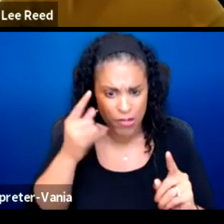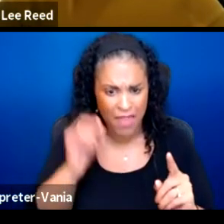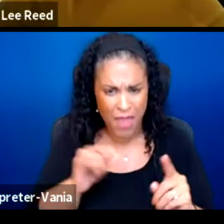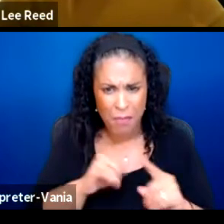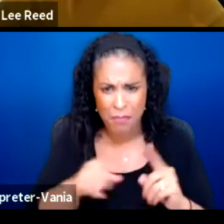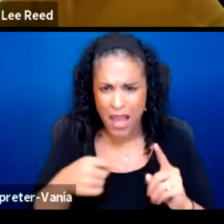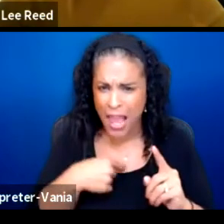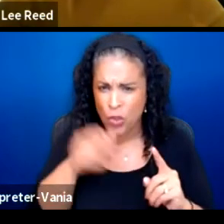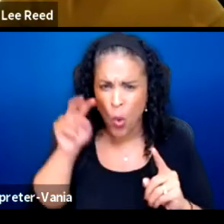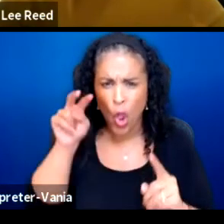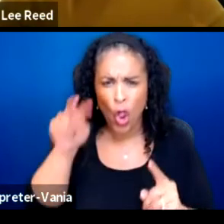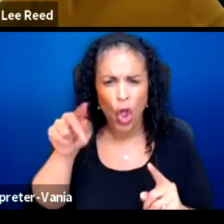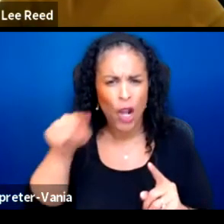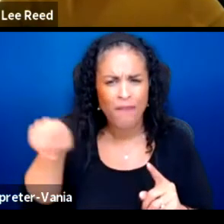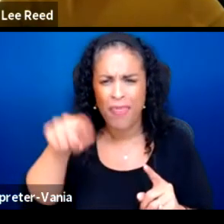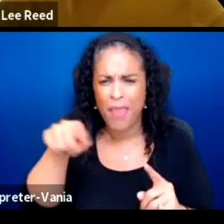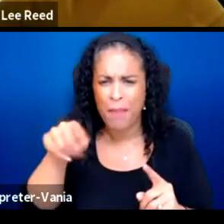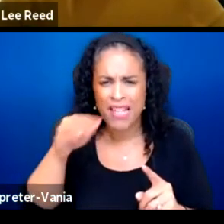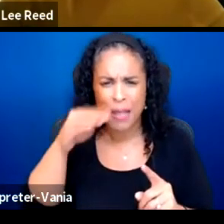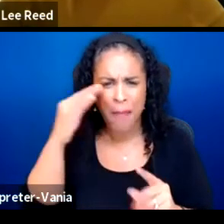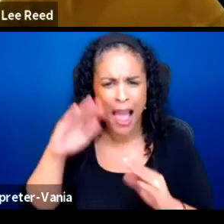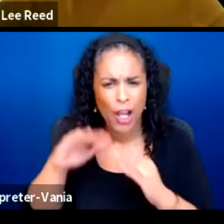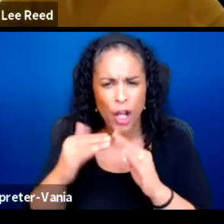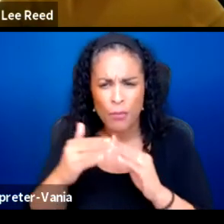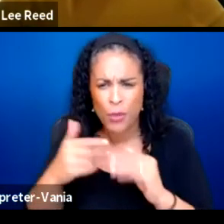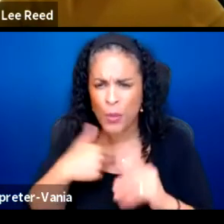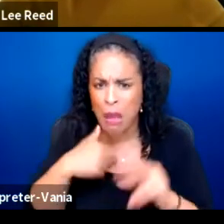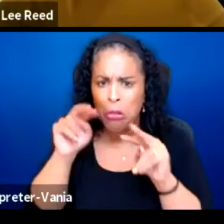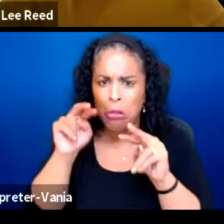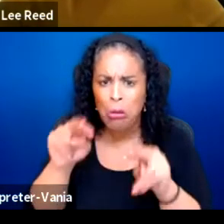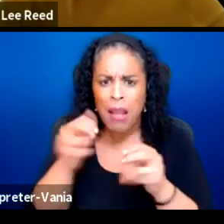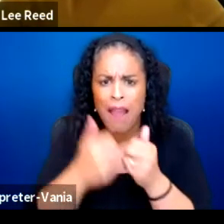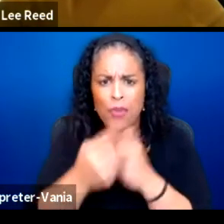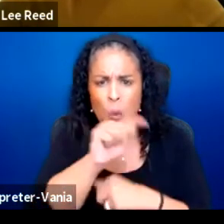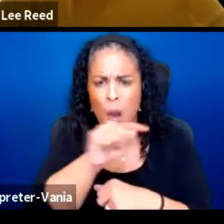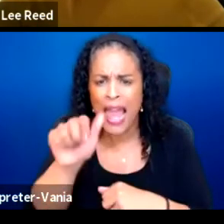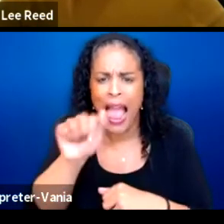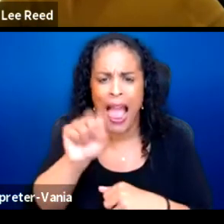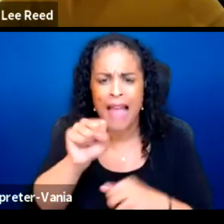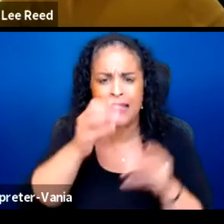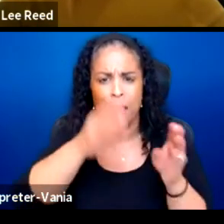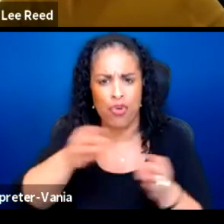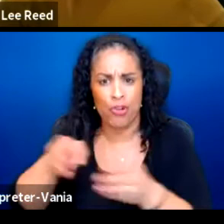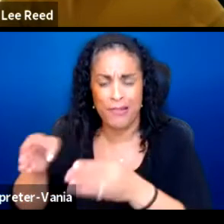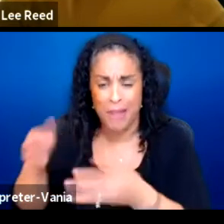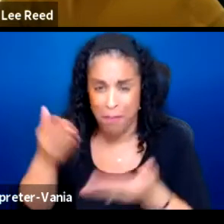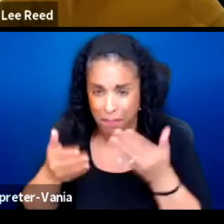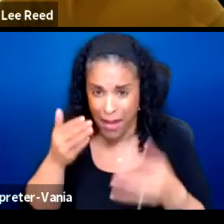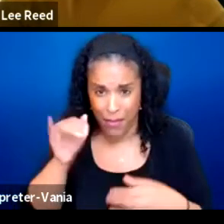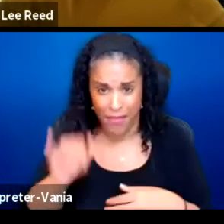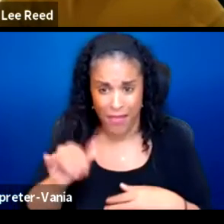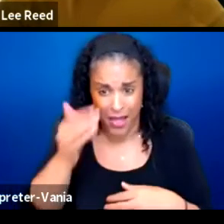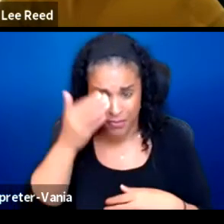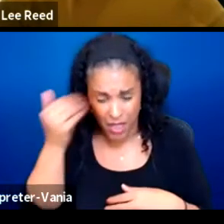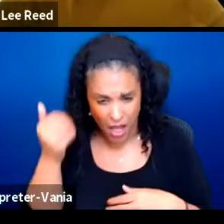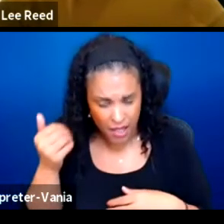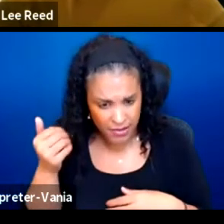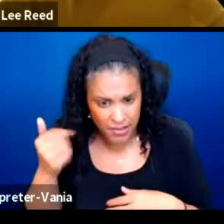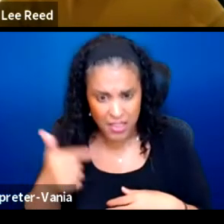at them as a Black community. I look at everybody as a person. And maybe it's because